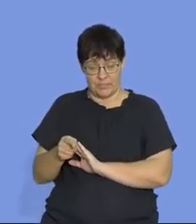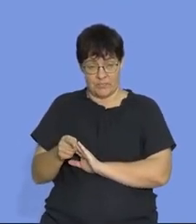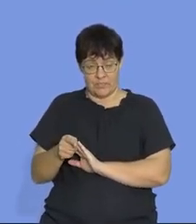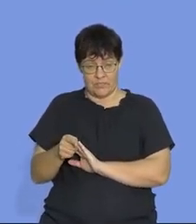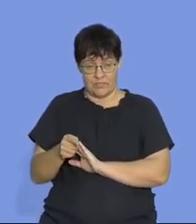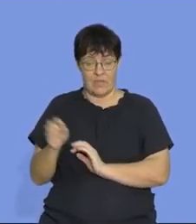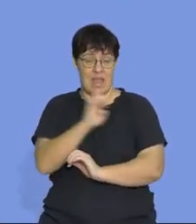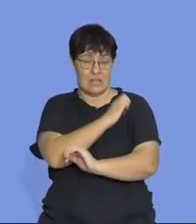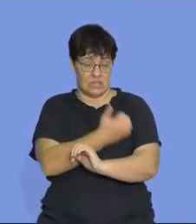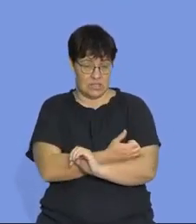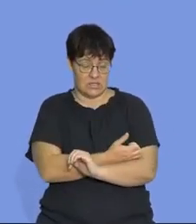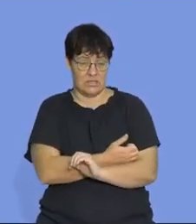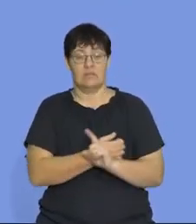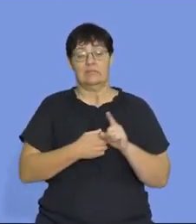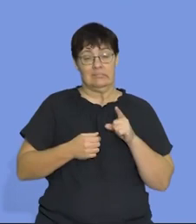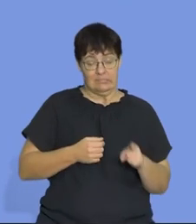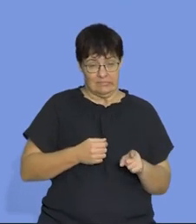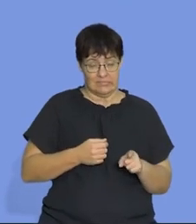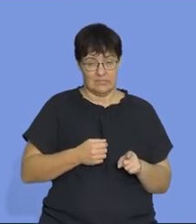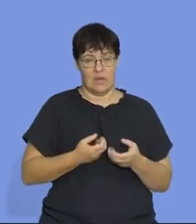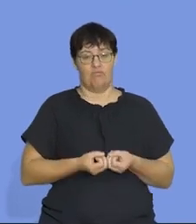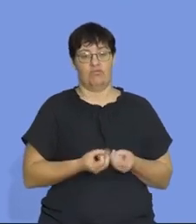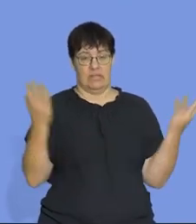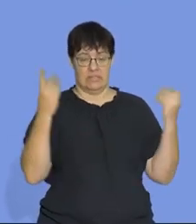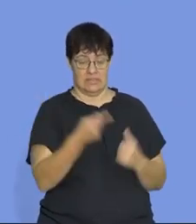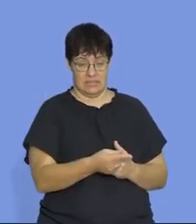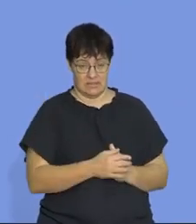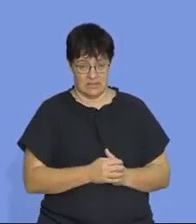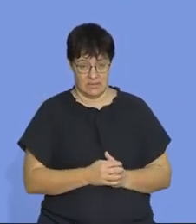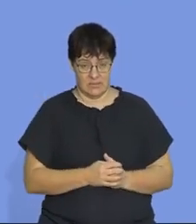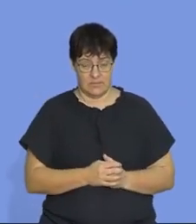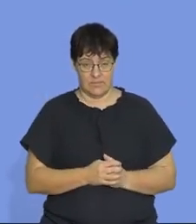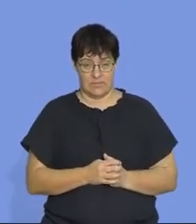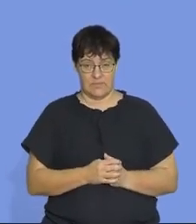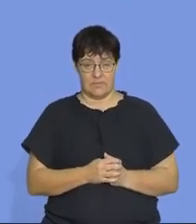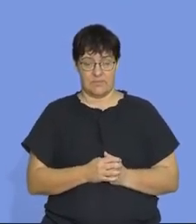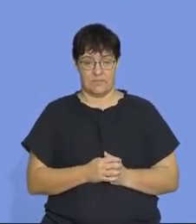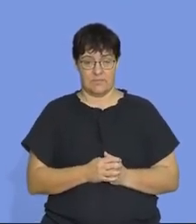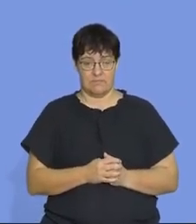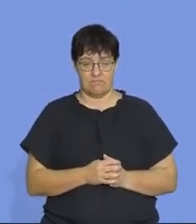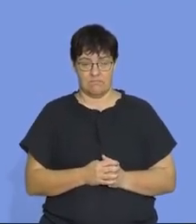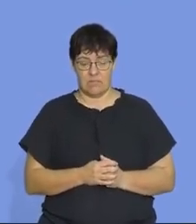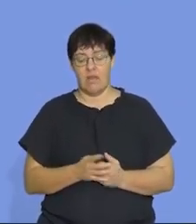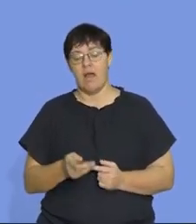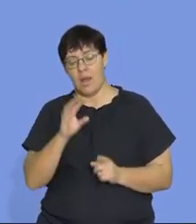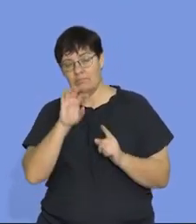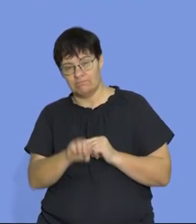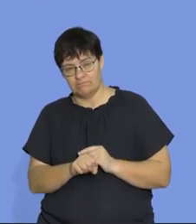energy, and then this is what is released, okay? Then we are able to say in